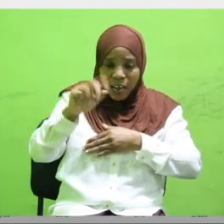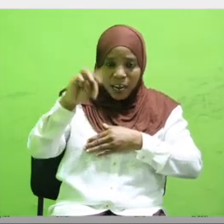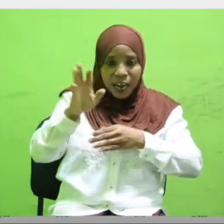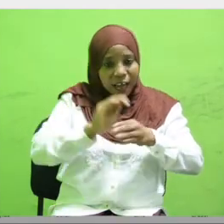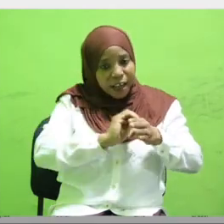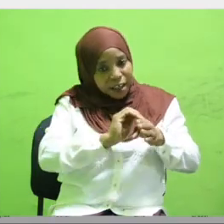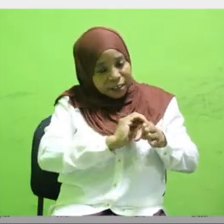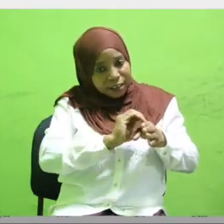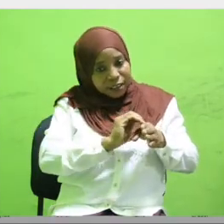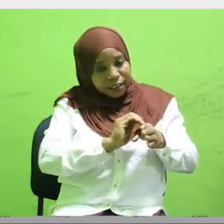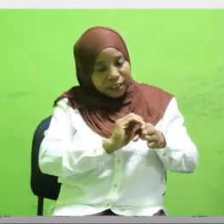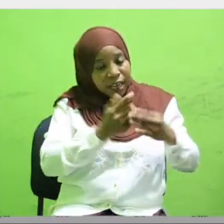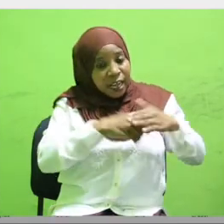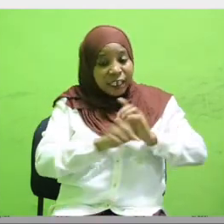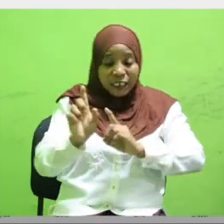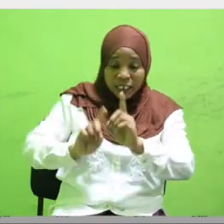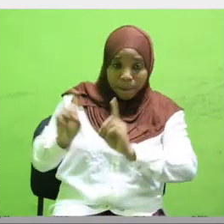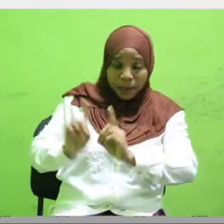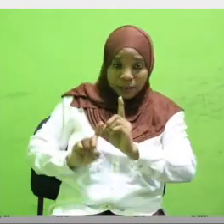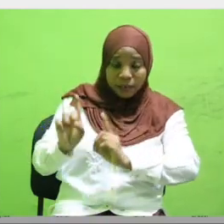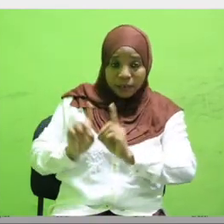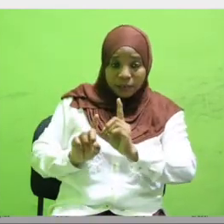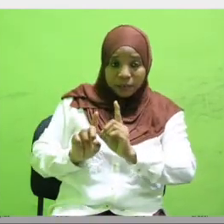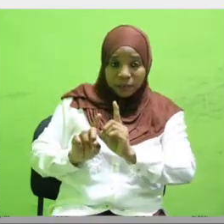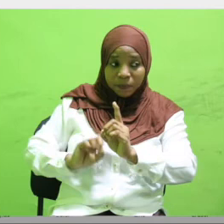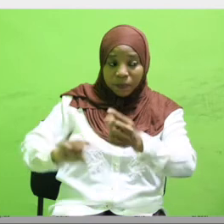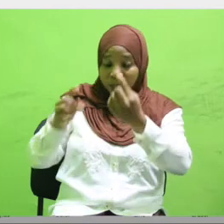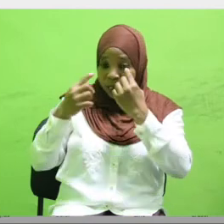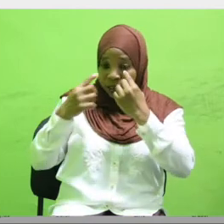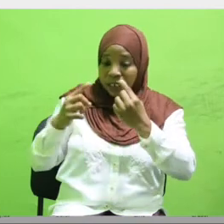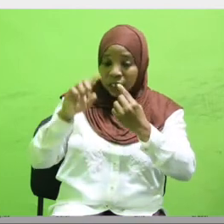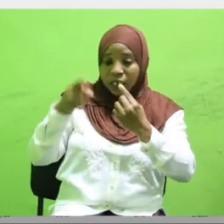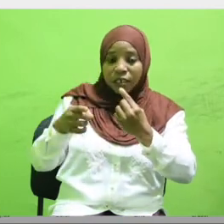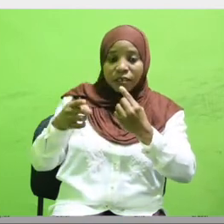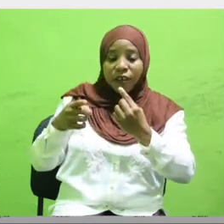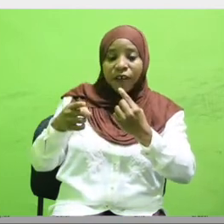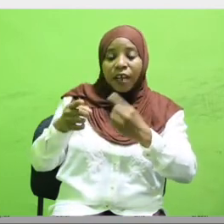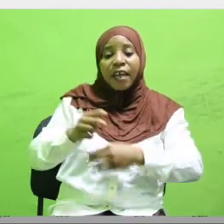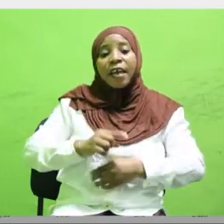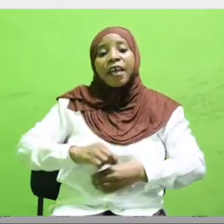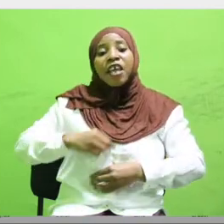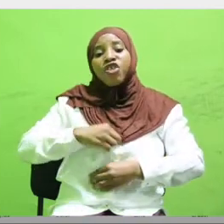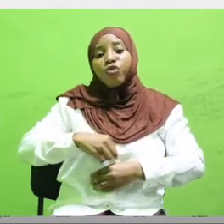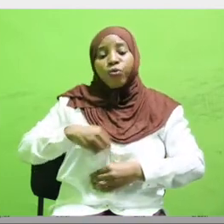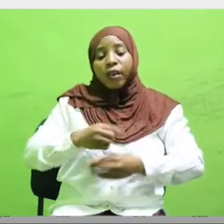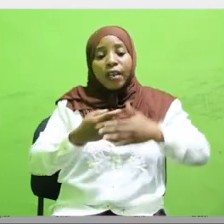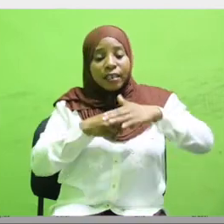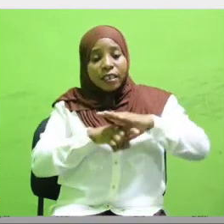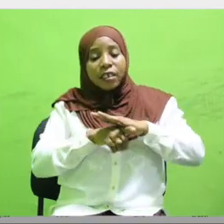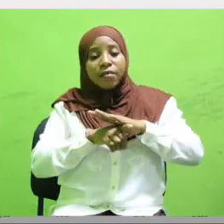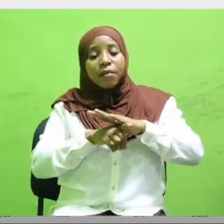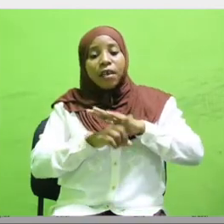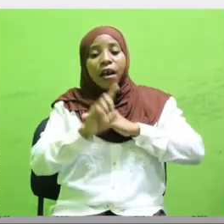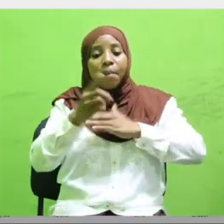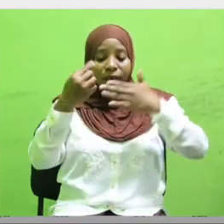is membrane-bound. So both fungi and both fungi